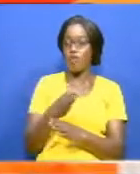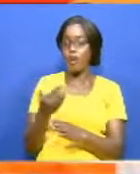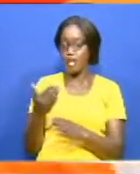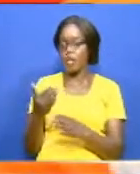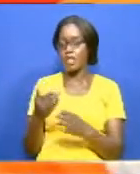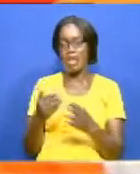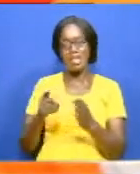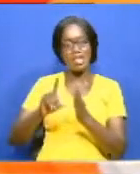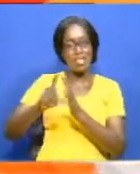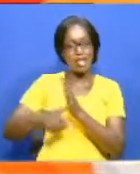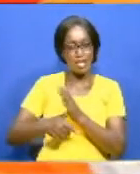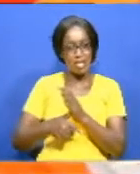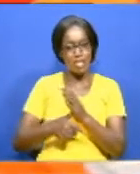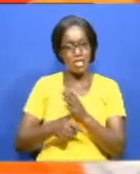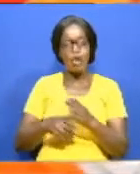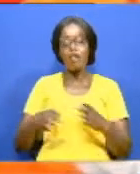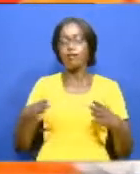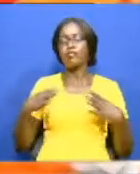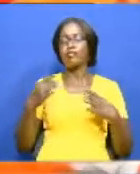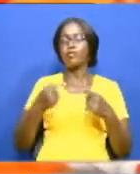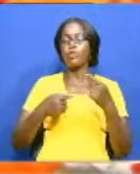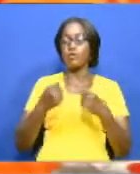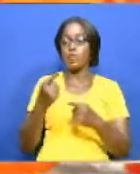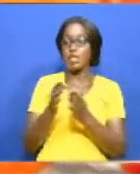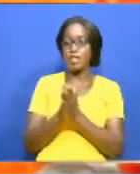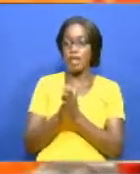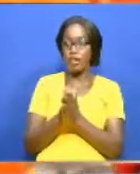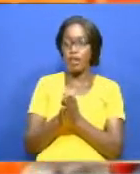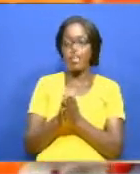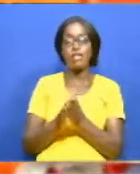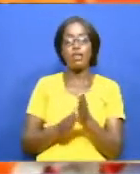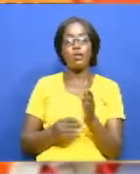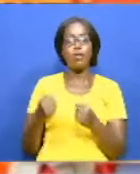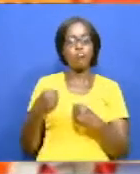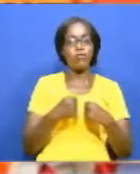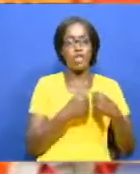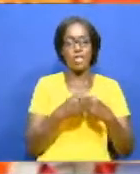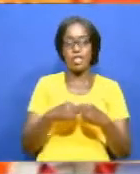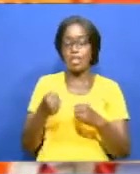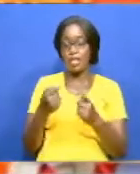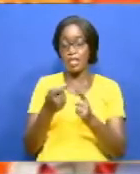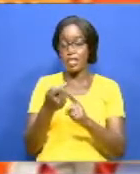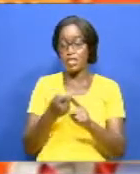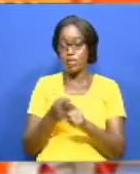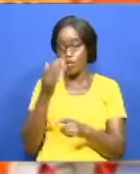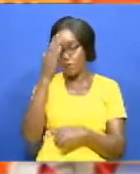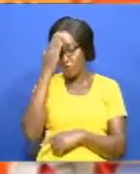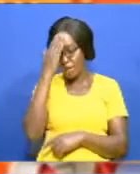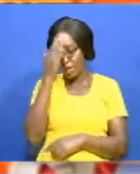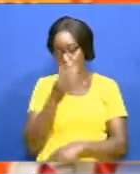consolation. Shakhtar will face Inter in Dusseldorf on Monday.